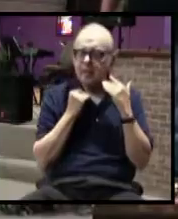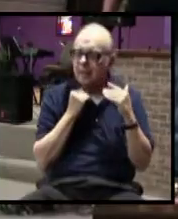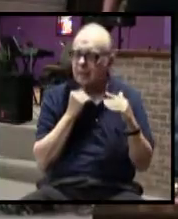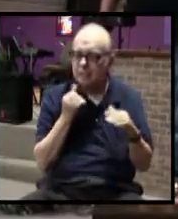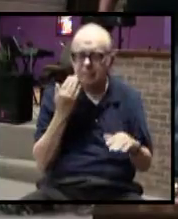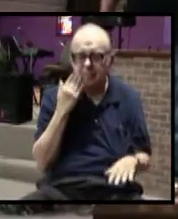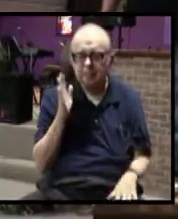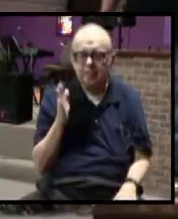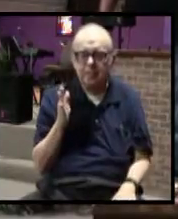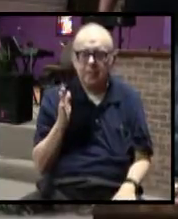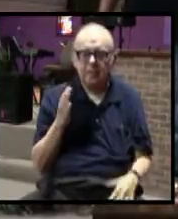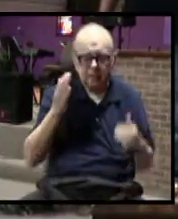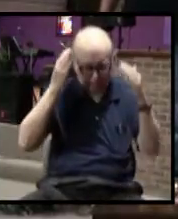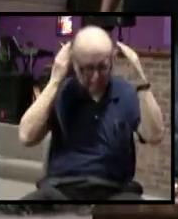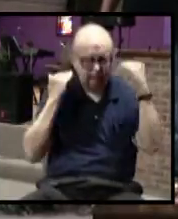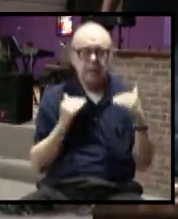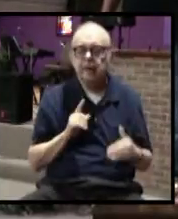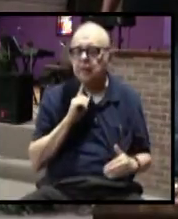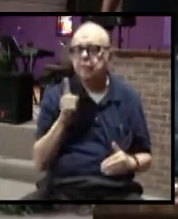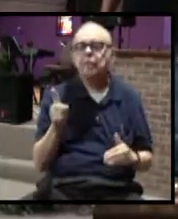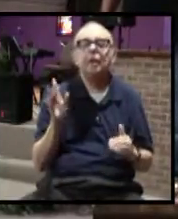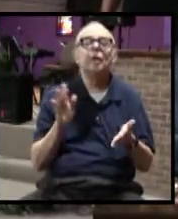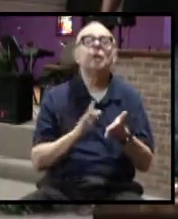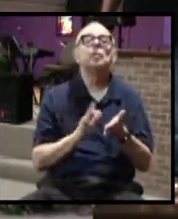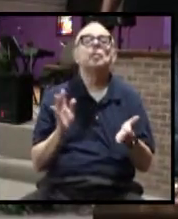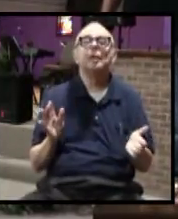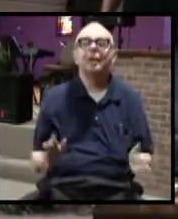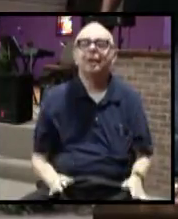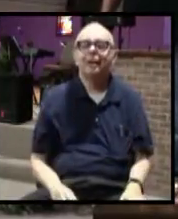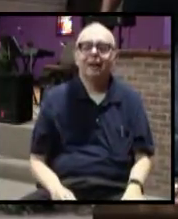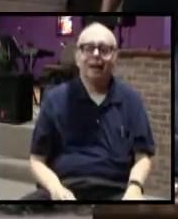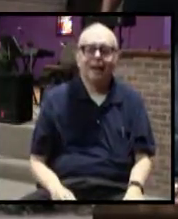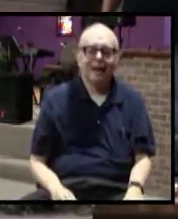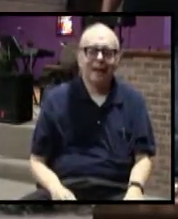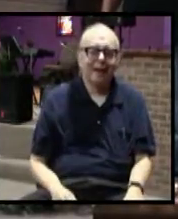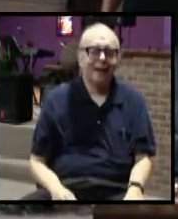Because do you not know that a woman's hair is her glory?